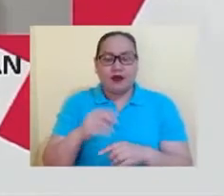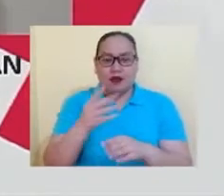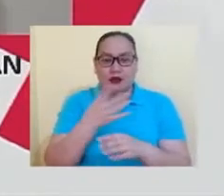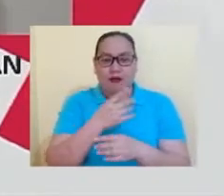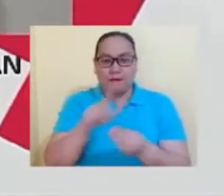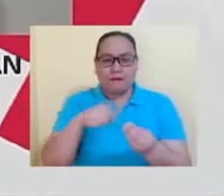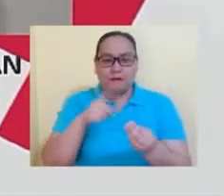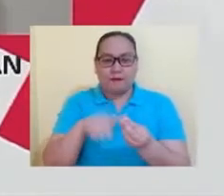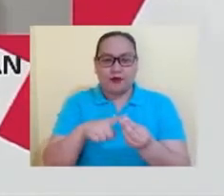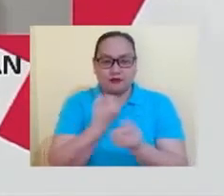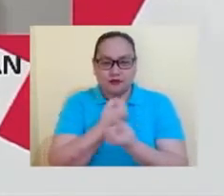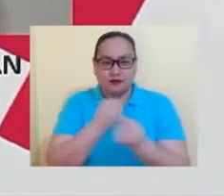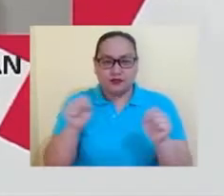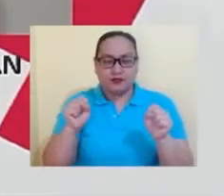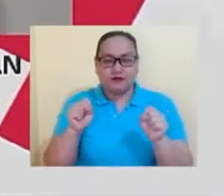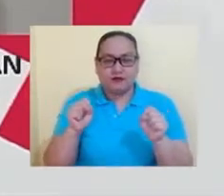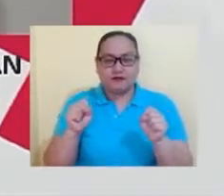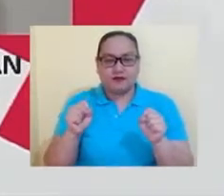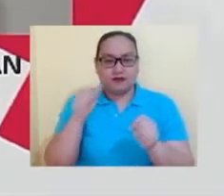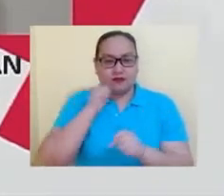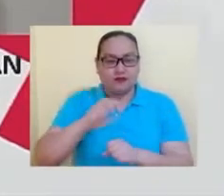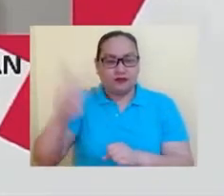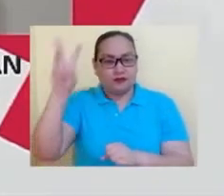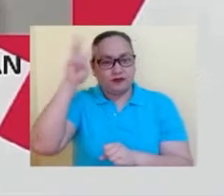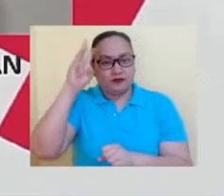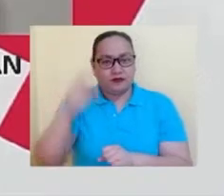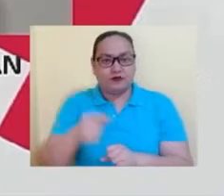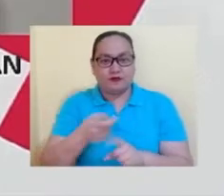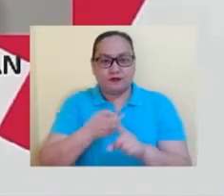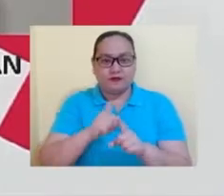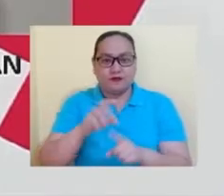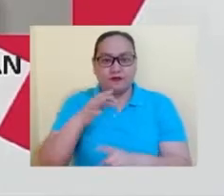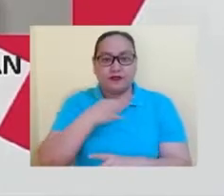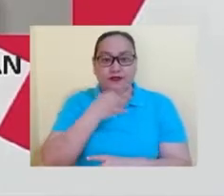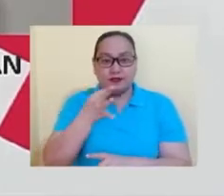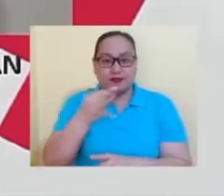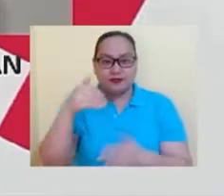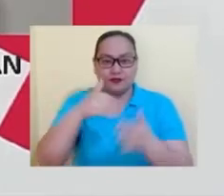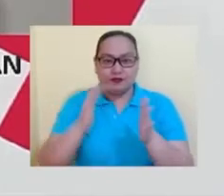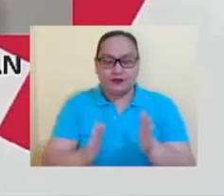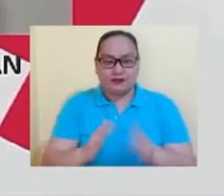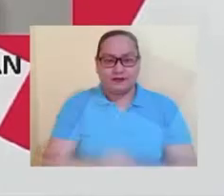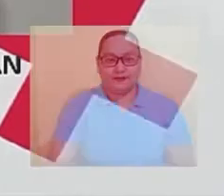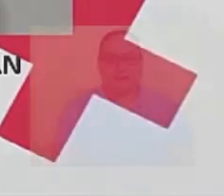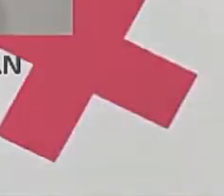safety awareness from Lourdes Pangilinan, a grade 9 student from PHS.